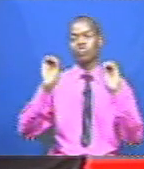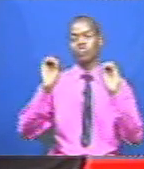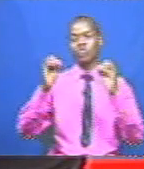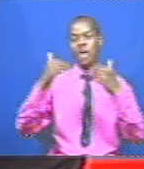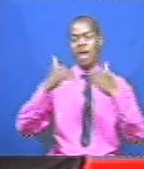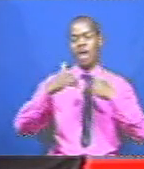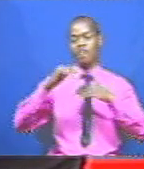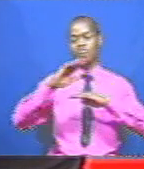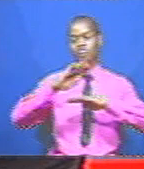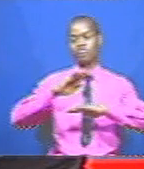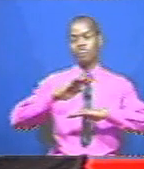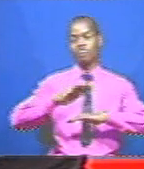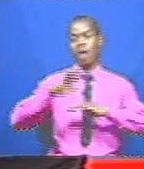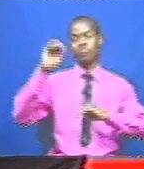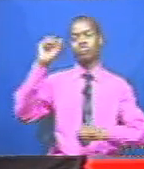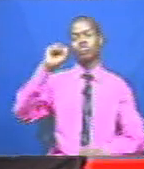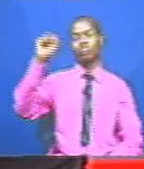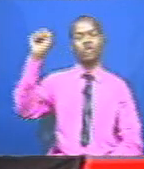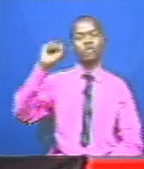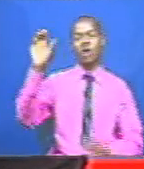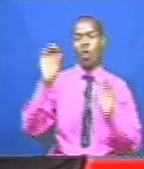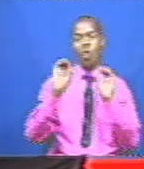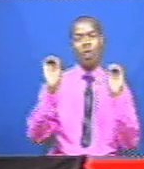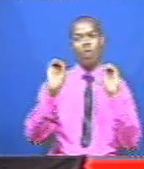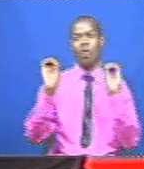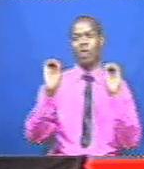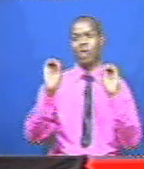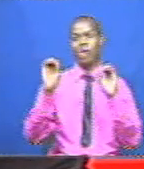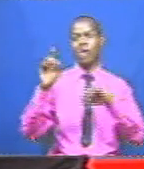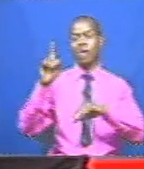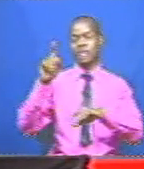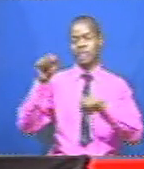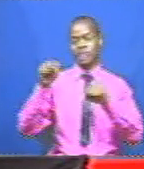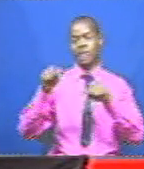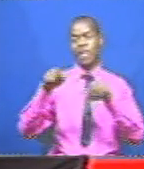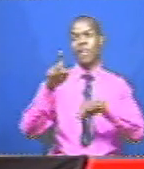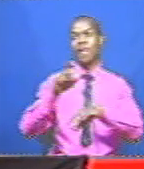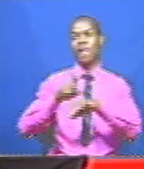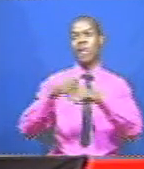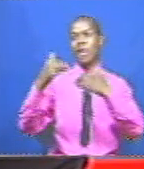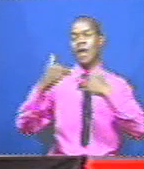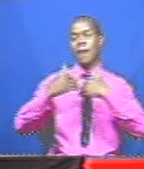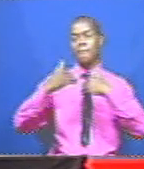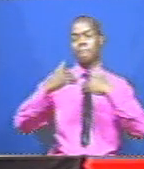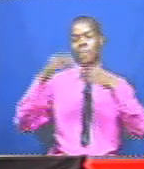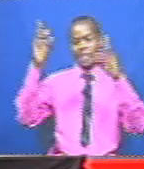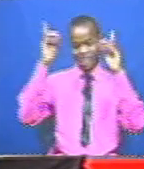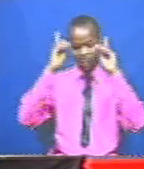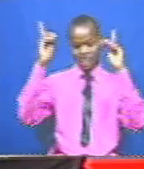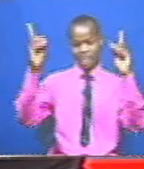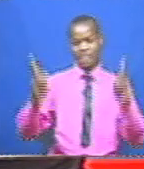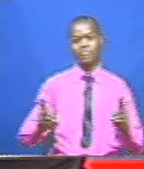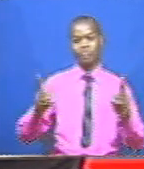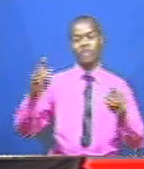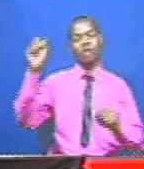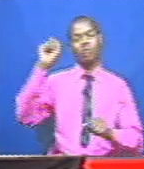of politics. And at this point, as it stands, I have made a decision. I'm not running for political